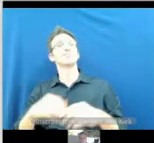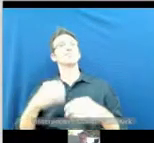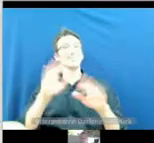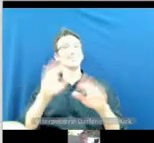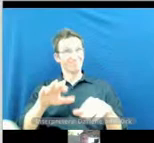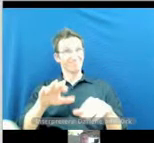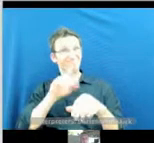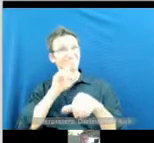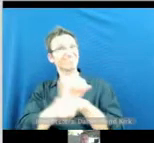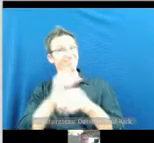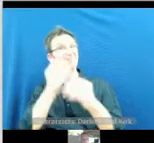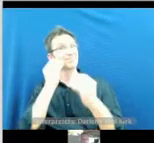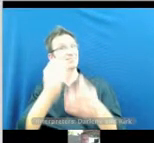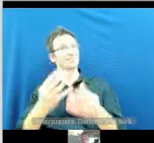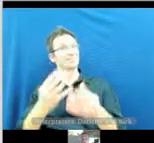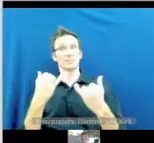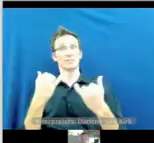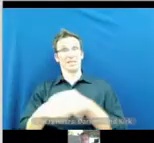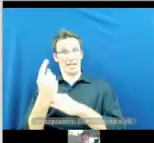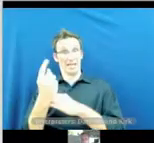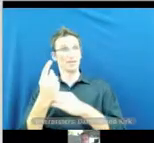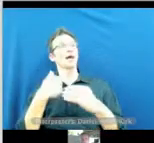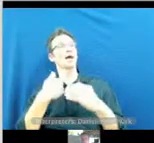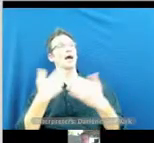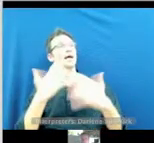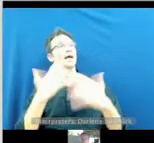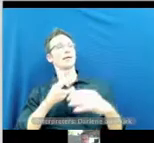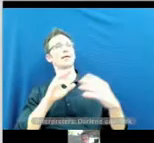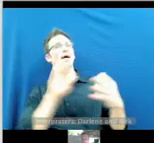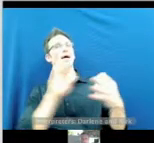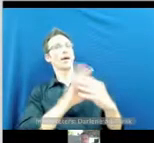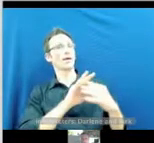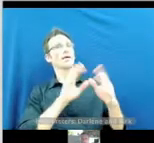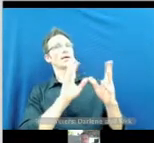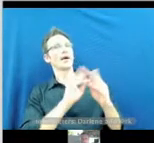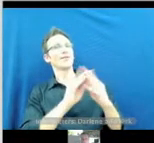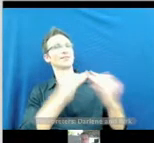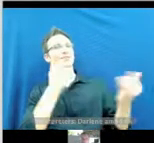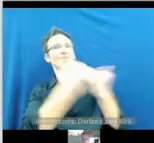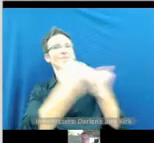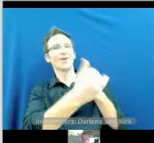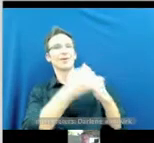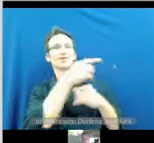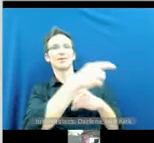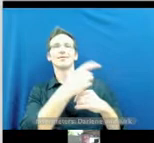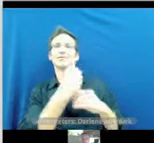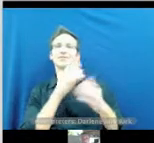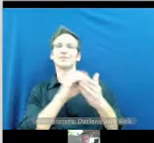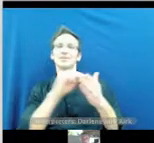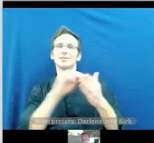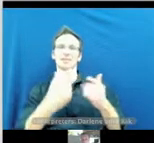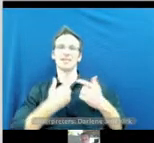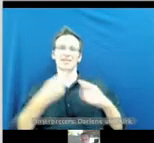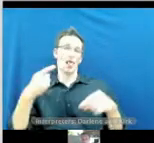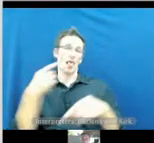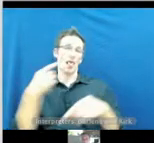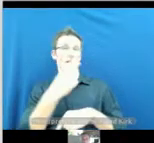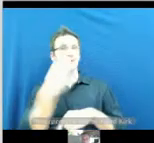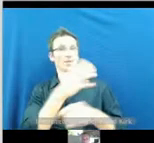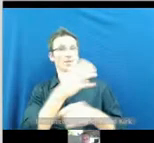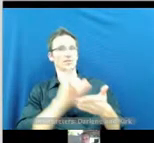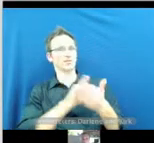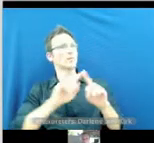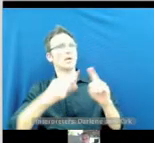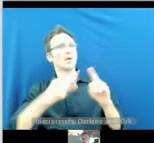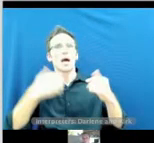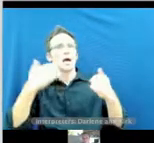western New York, and I wouldn't have known about that student except for one of the professionals who was there. It was actually the TVI. It was